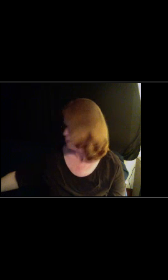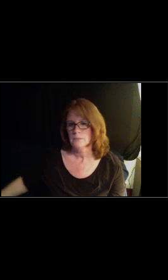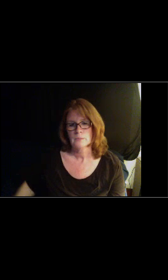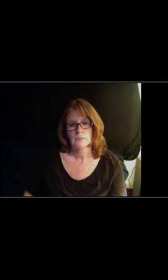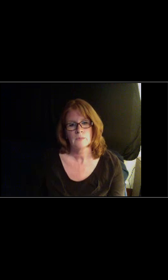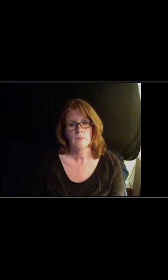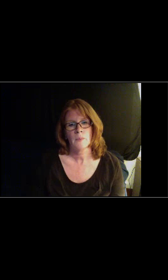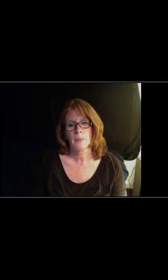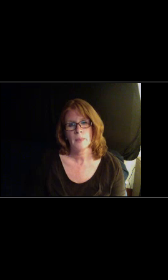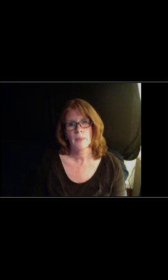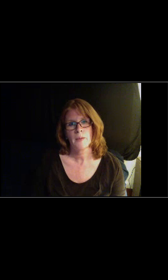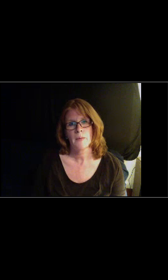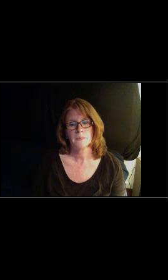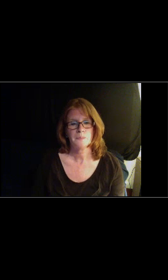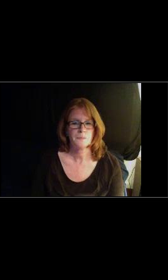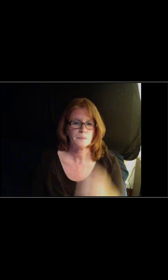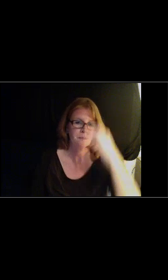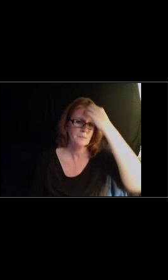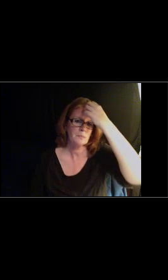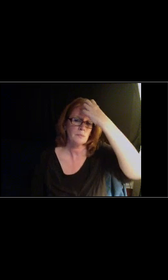work.